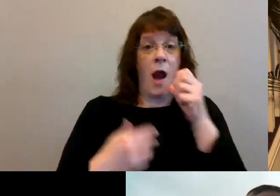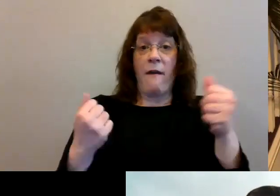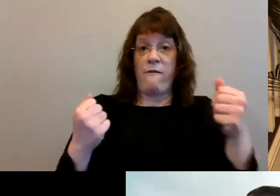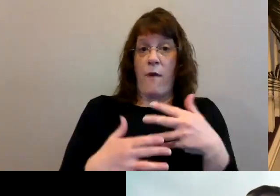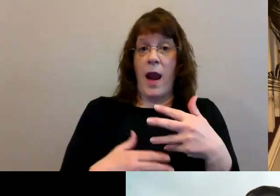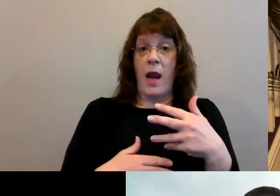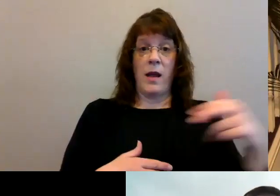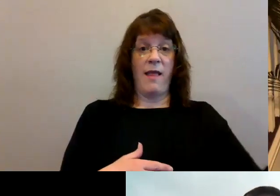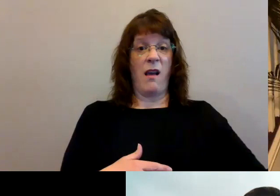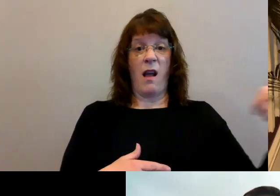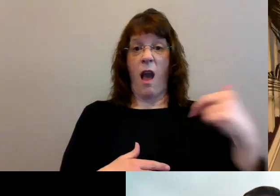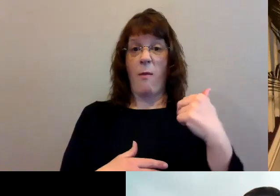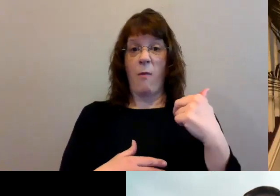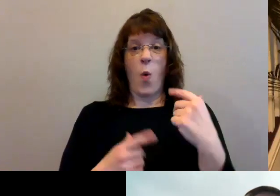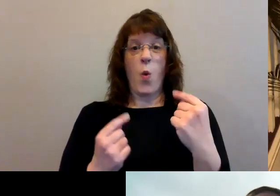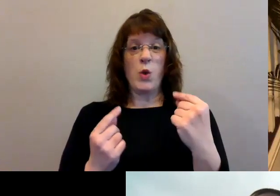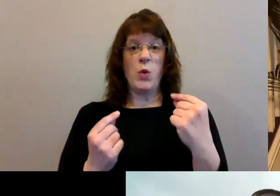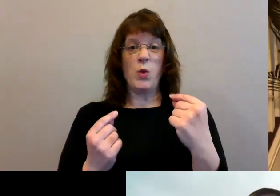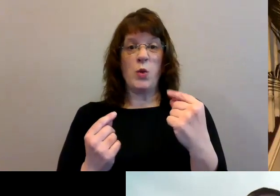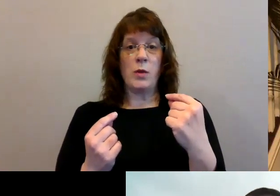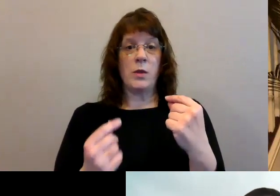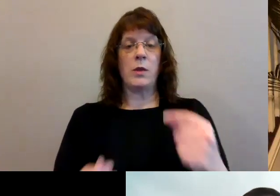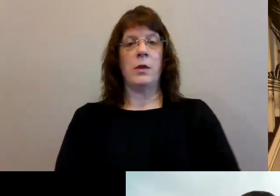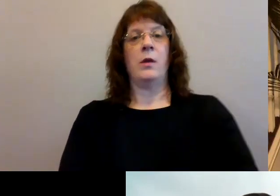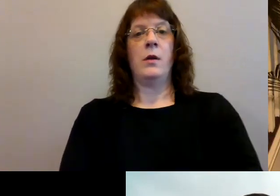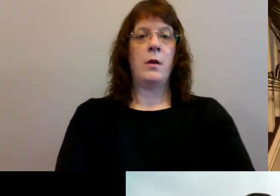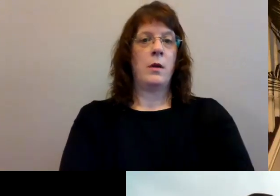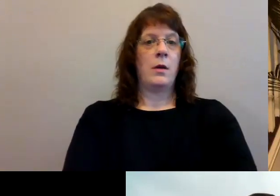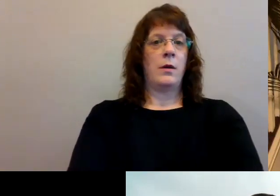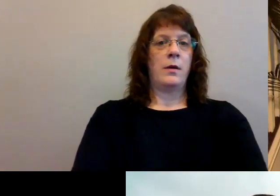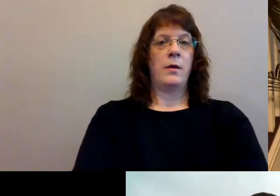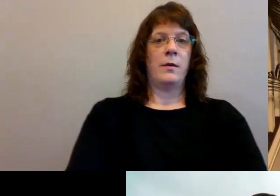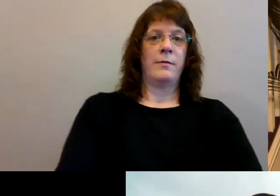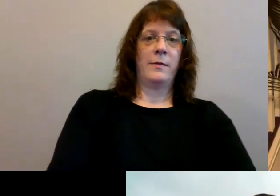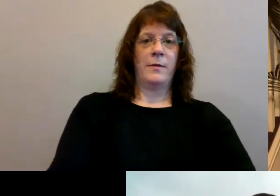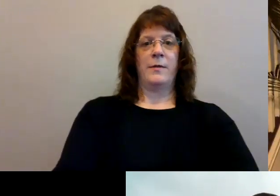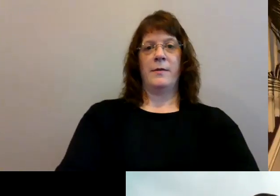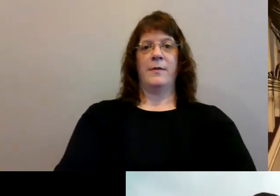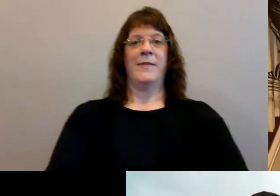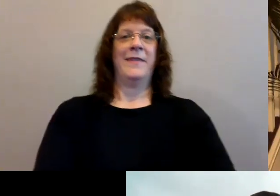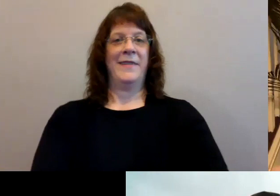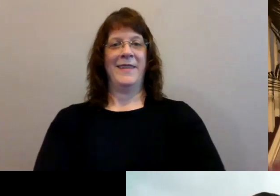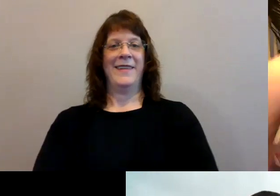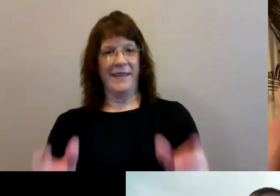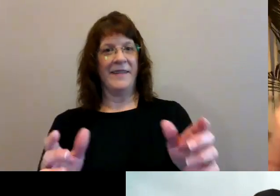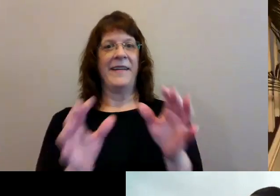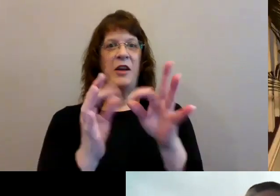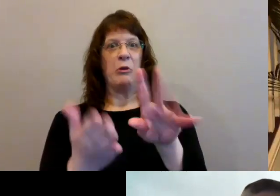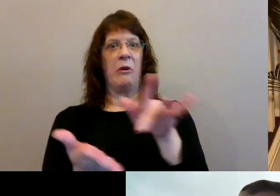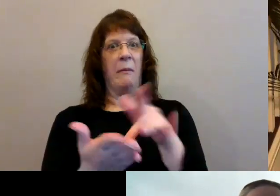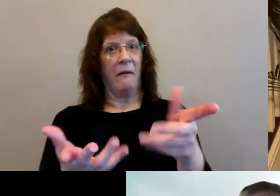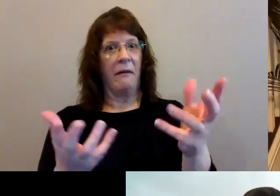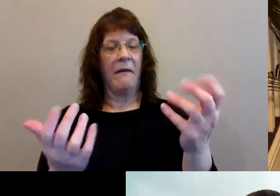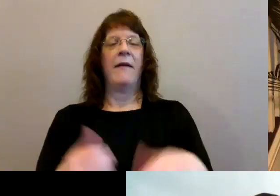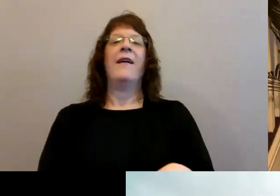comes up to you. What do you do? Well, it totally depends on the animal, I guess, right? Sure. Like Yeah. on its size. Get the heck out of there,